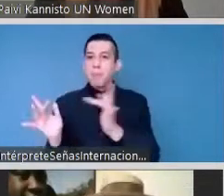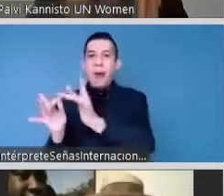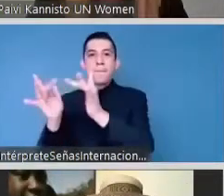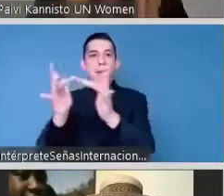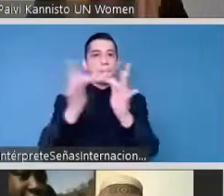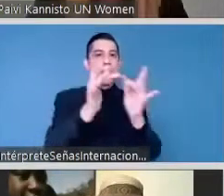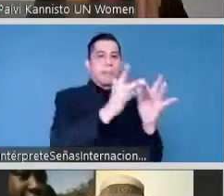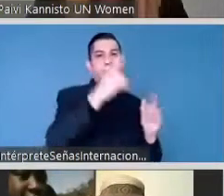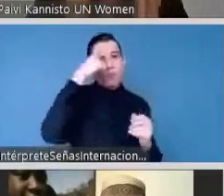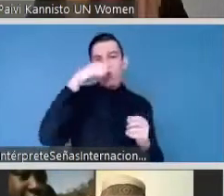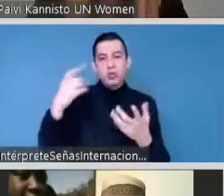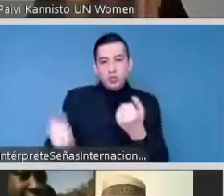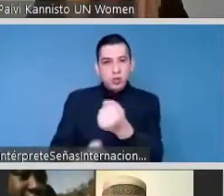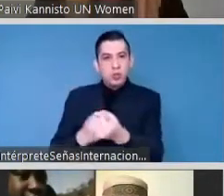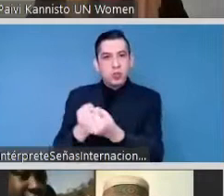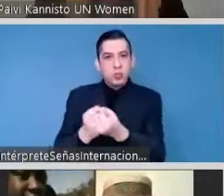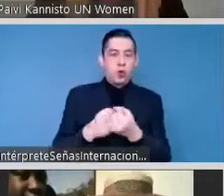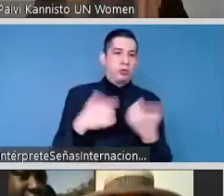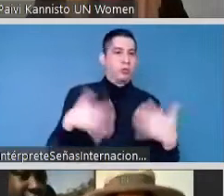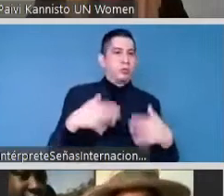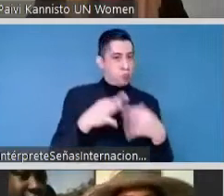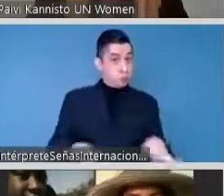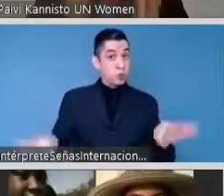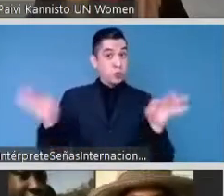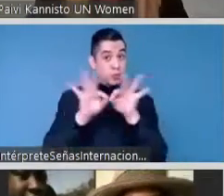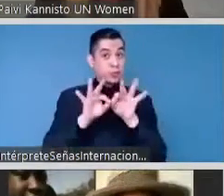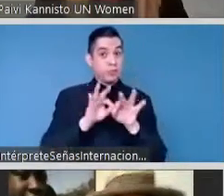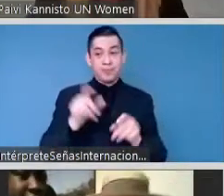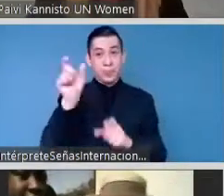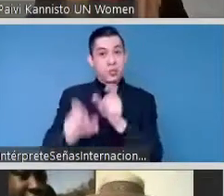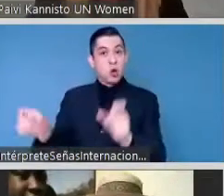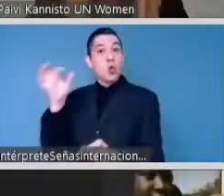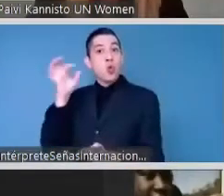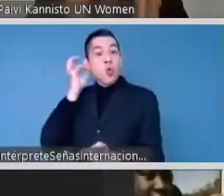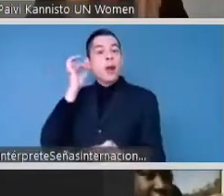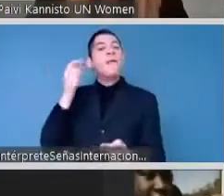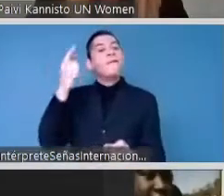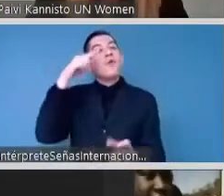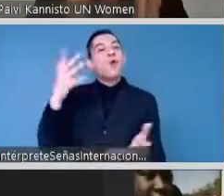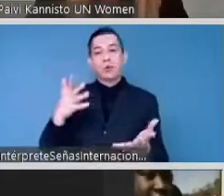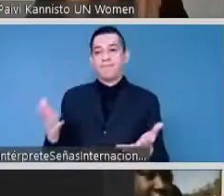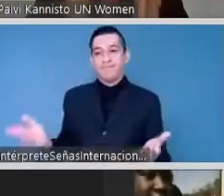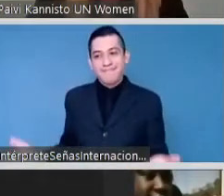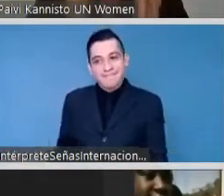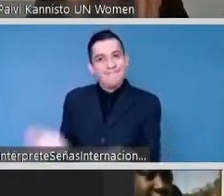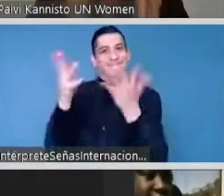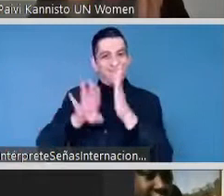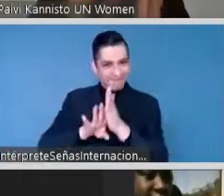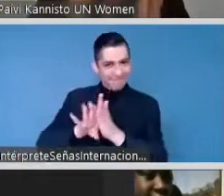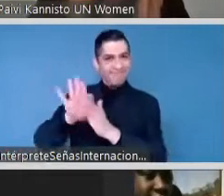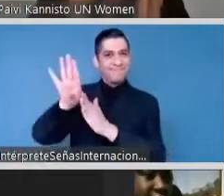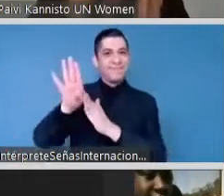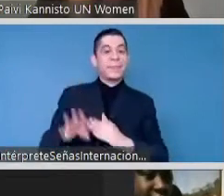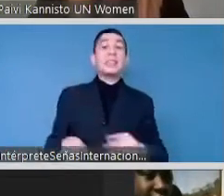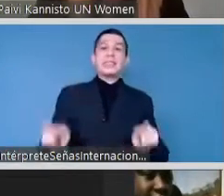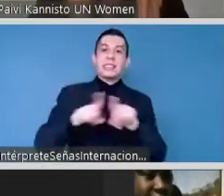to Ukrainian context and introduced at local level. This organization also conducted